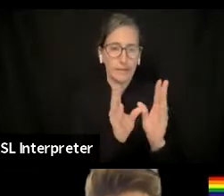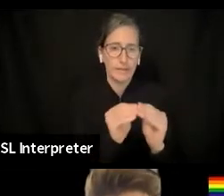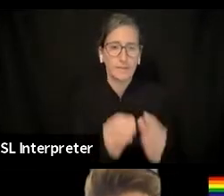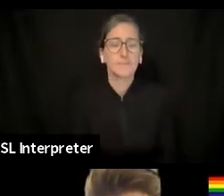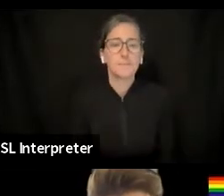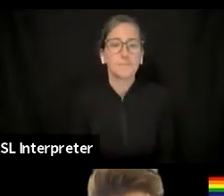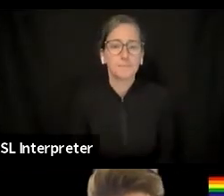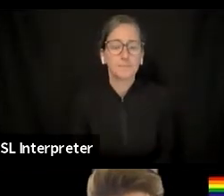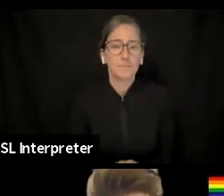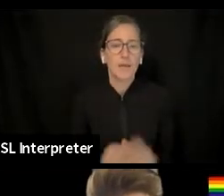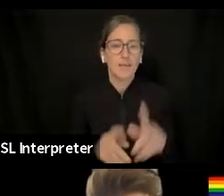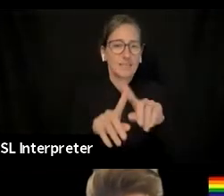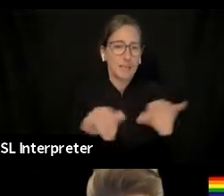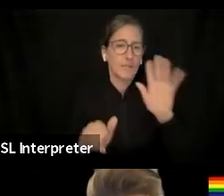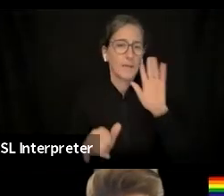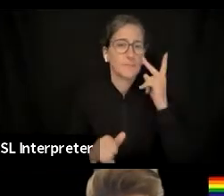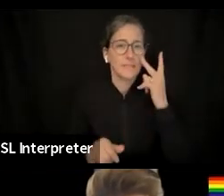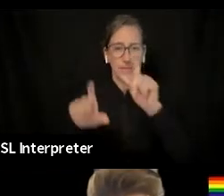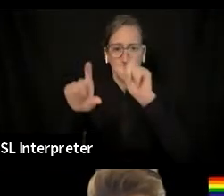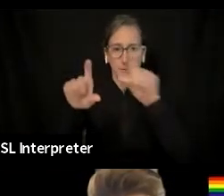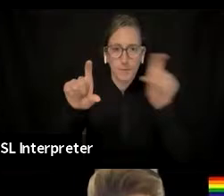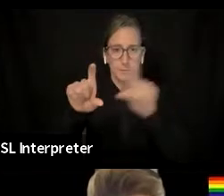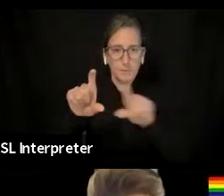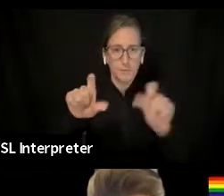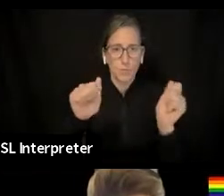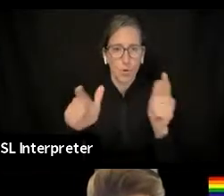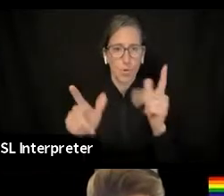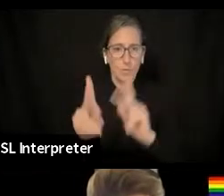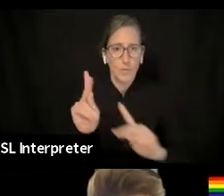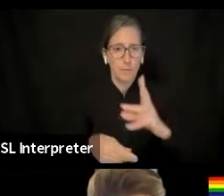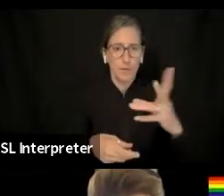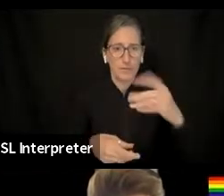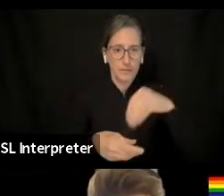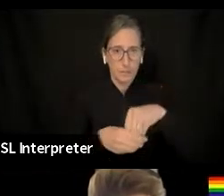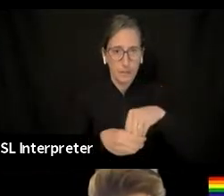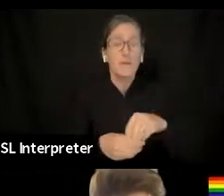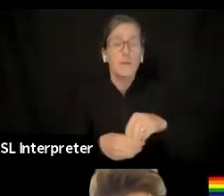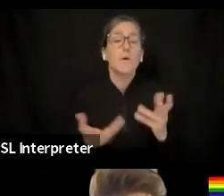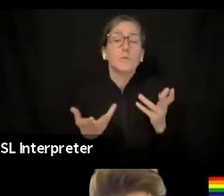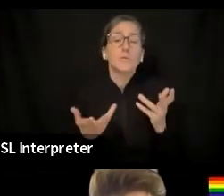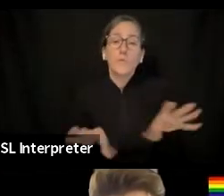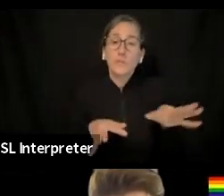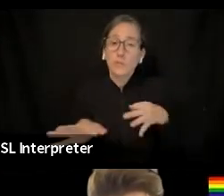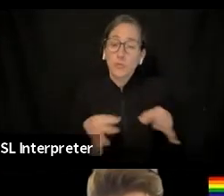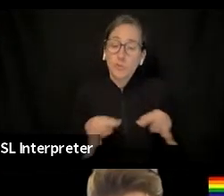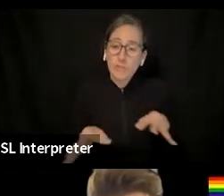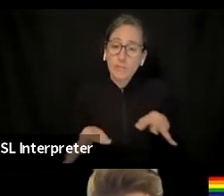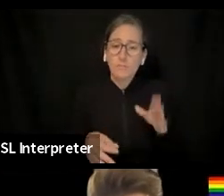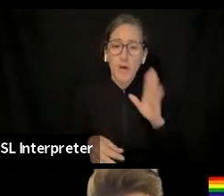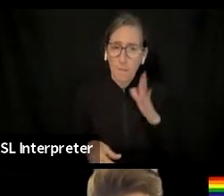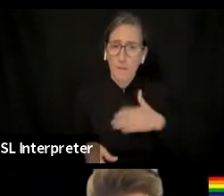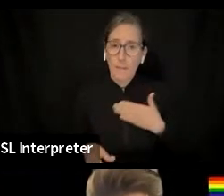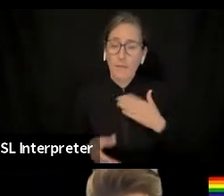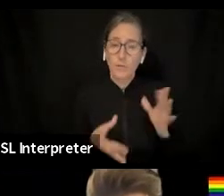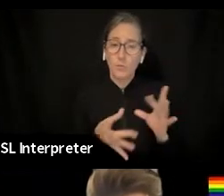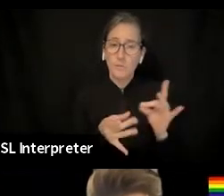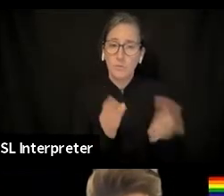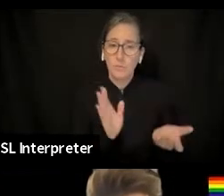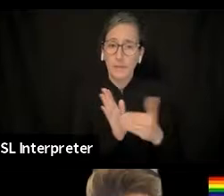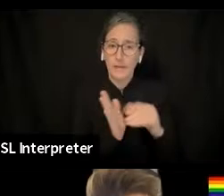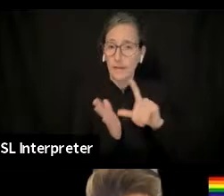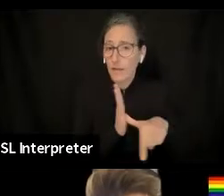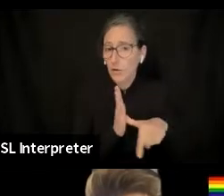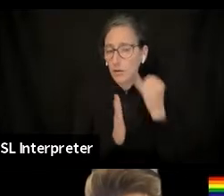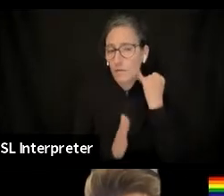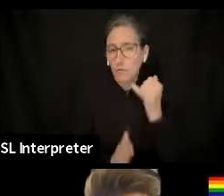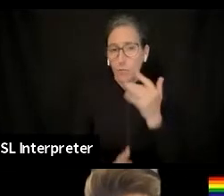the thumbnails of the participants. And those are the instructions that I have. And I'm happy to bring up those later if you'd like me to, again,